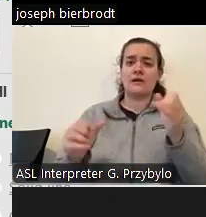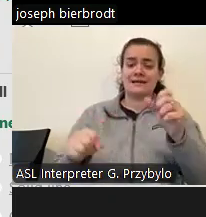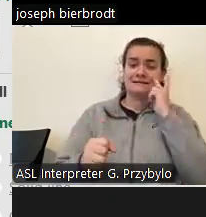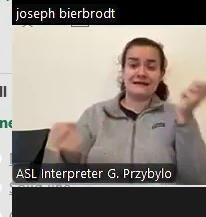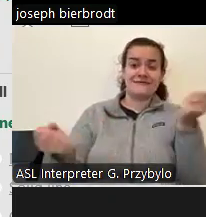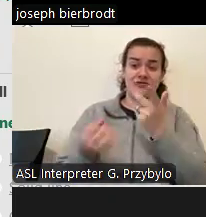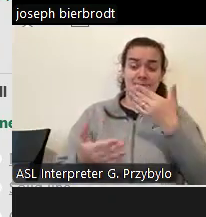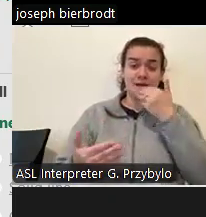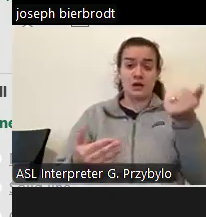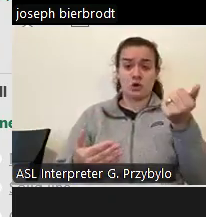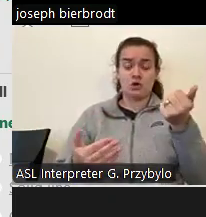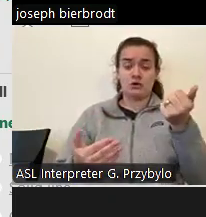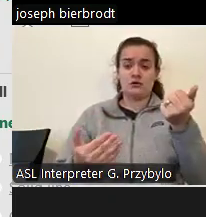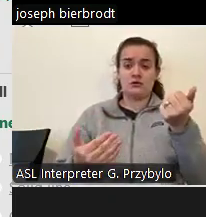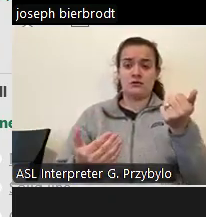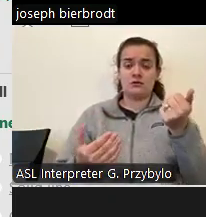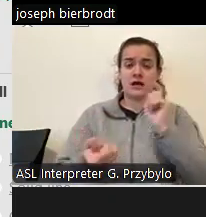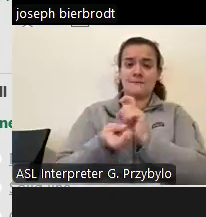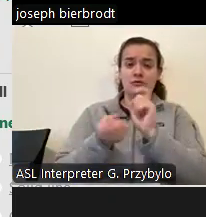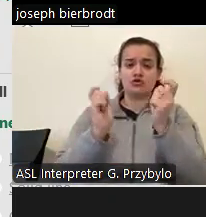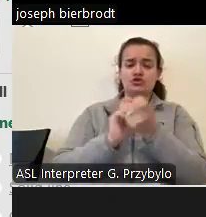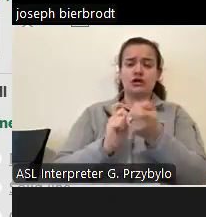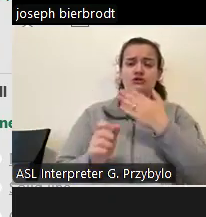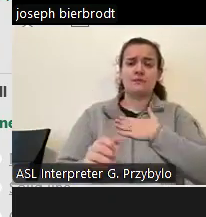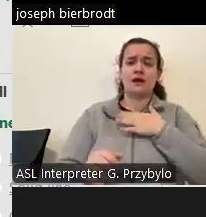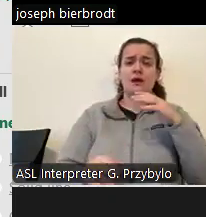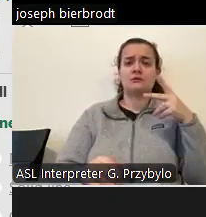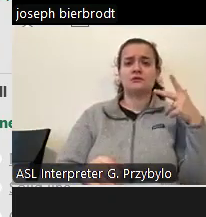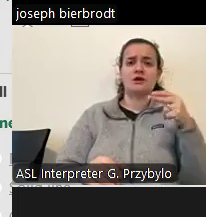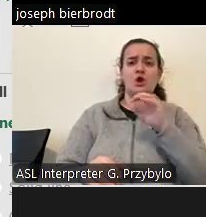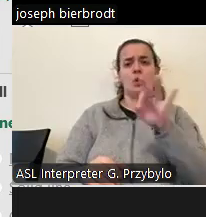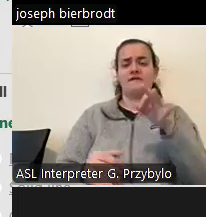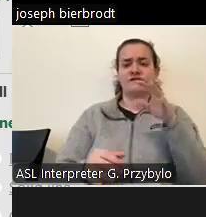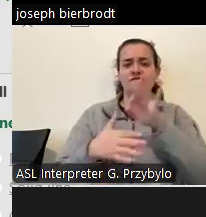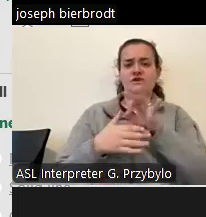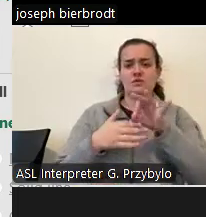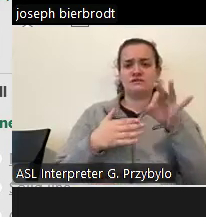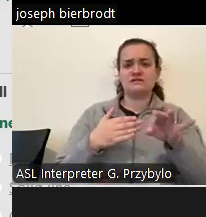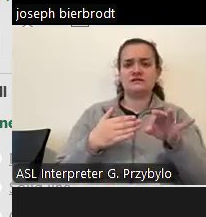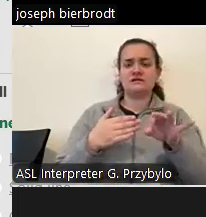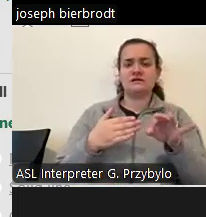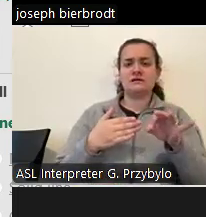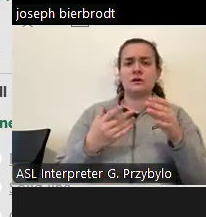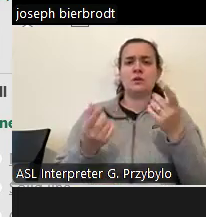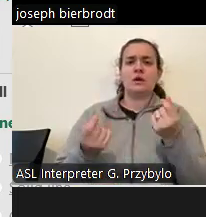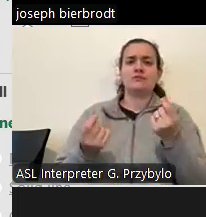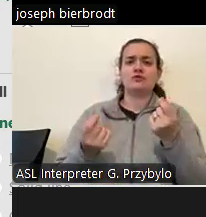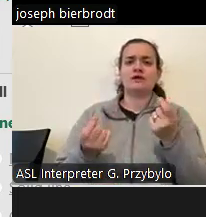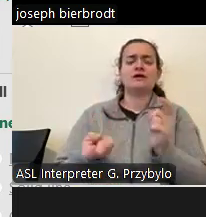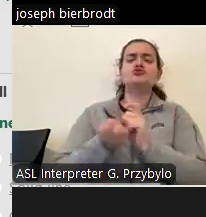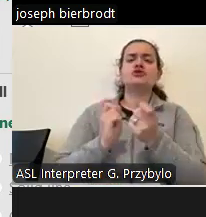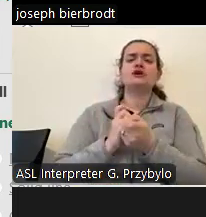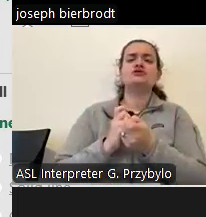better, I'm going to change my cutoff frequency by, all I'm doing here is I'm just changing the size